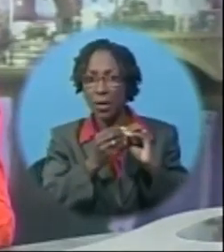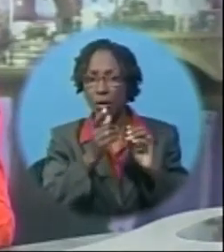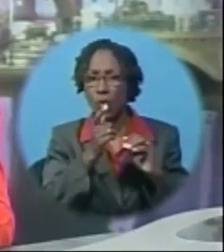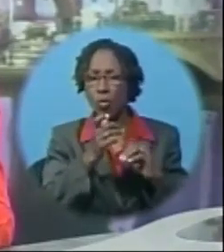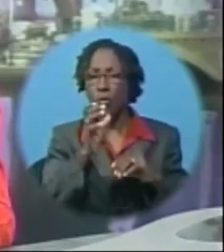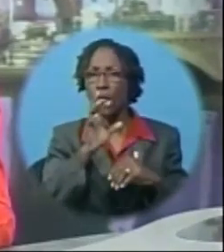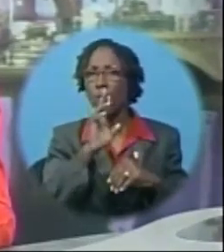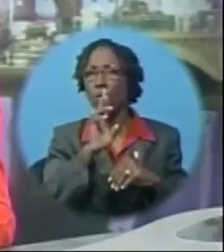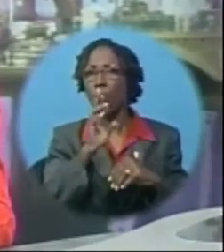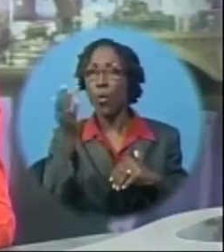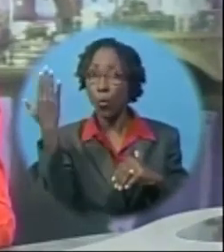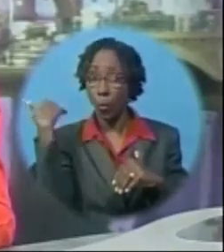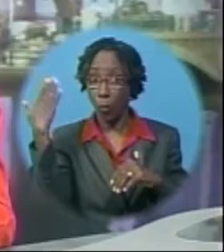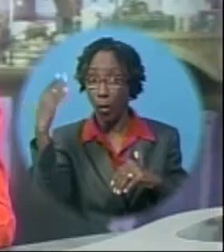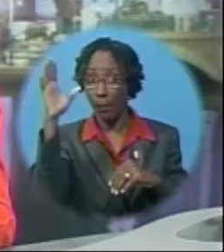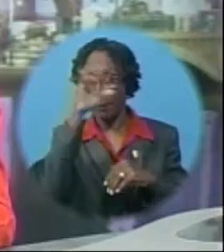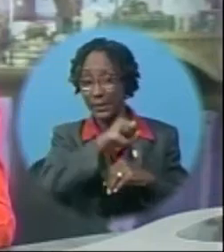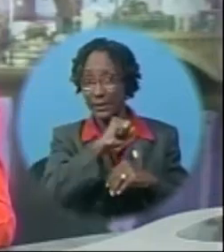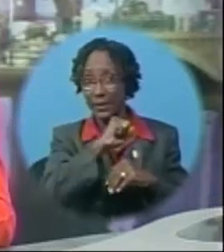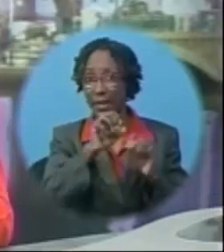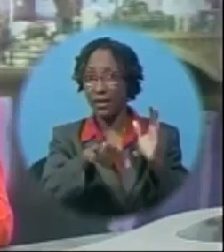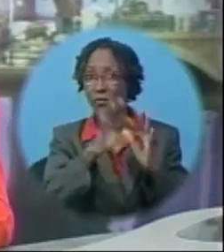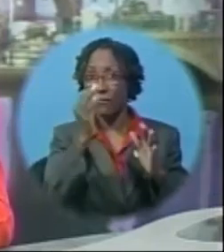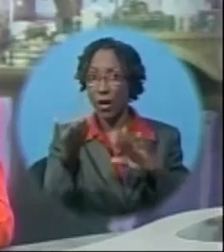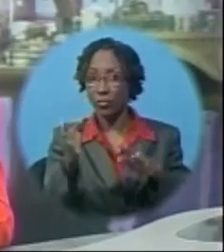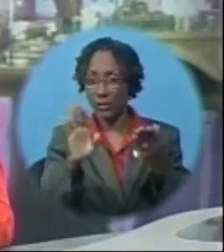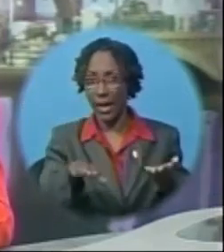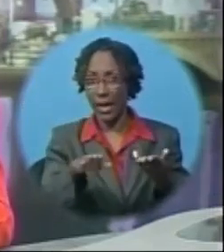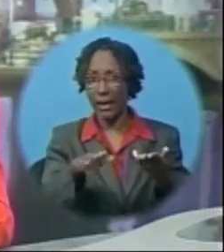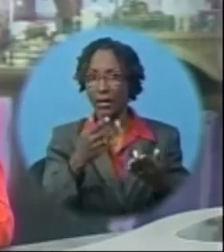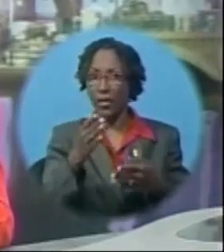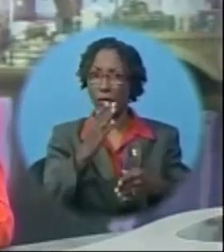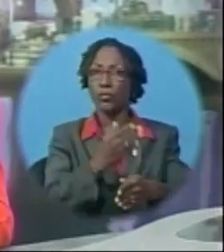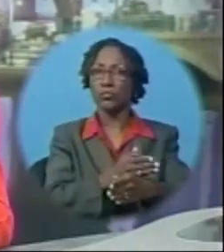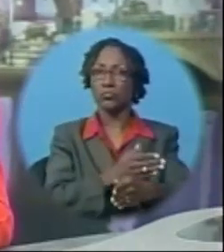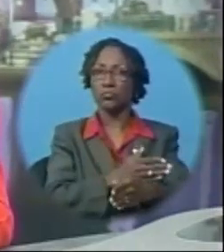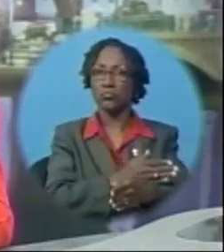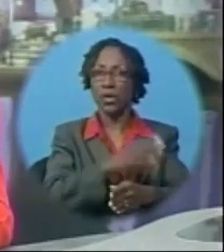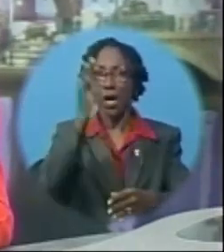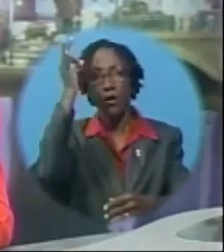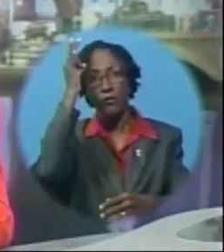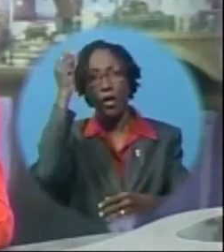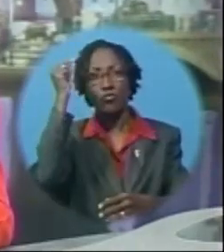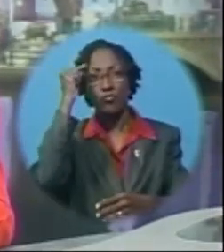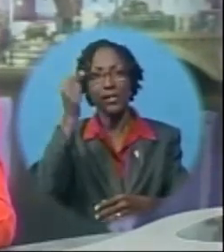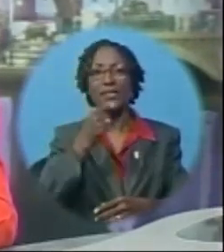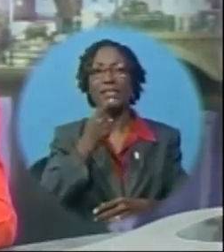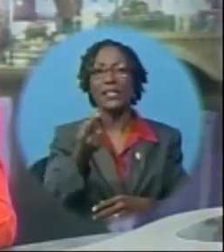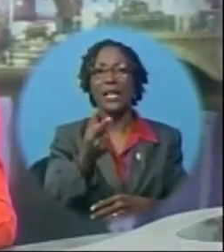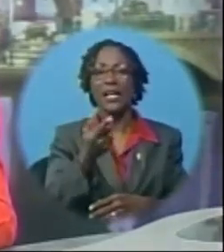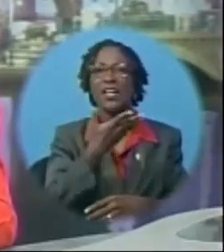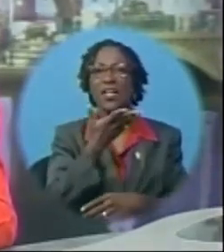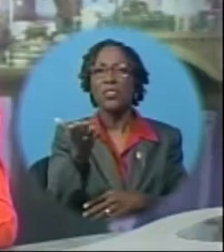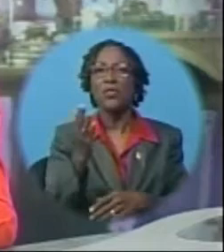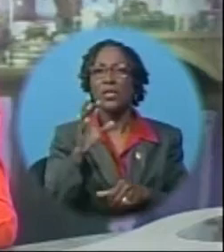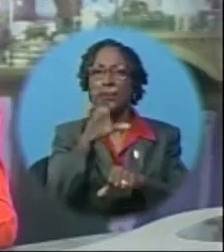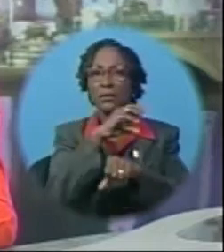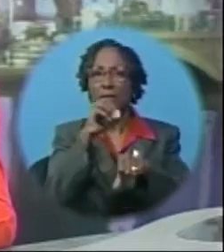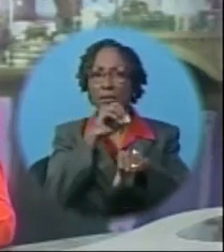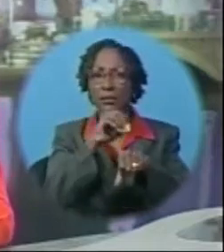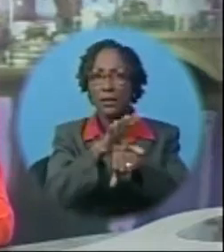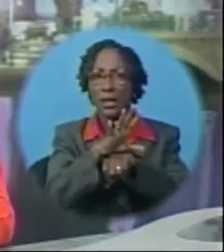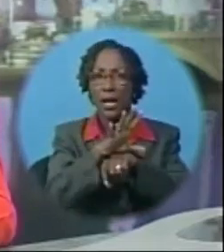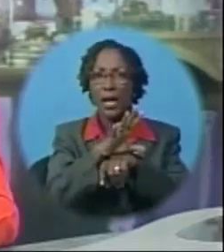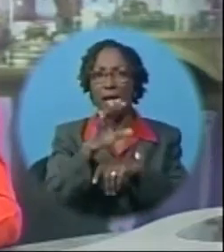found dead. State Minister in the Ministry of Youth, Floyd Green, attributes the decline to the effectiveness of the Ananda